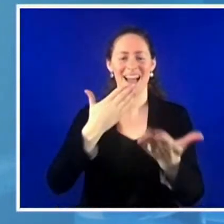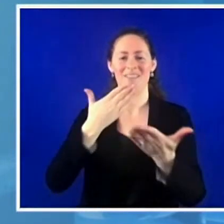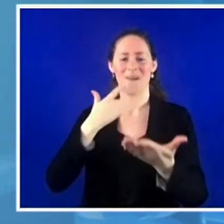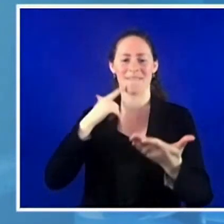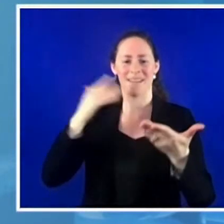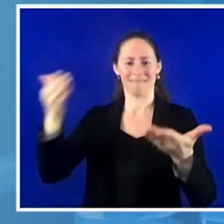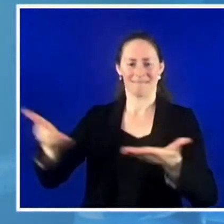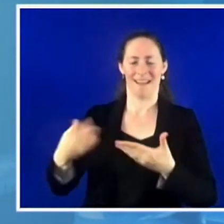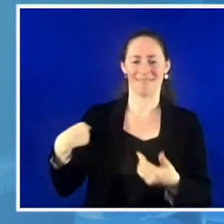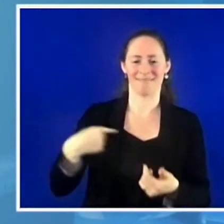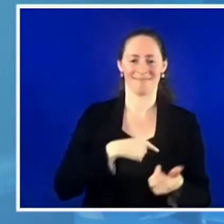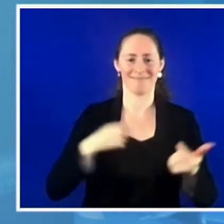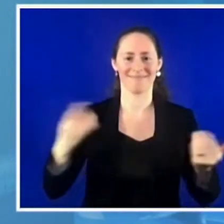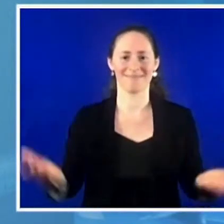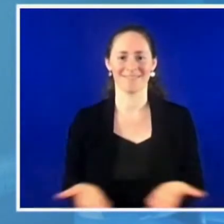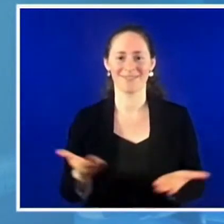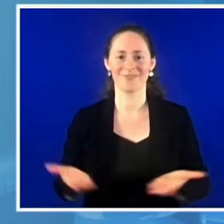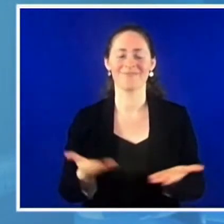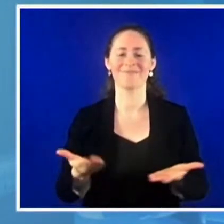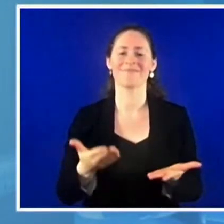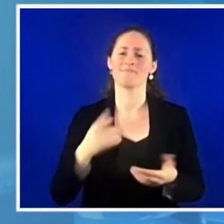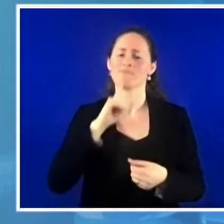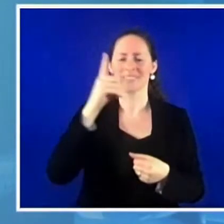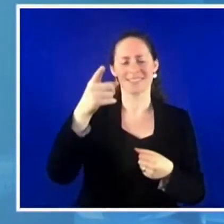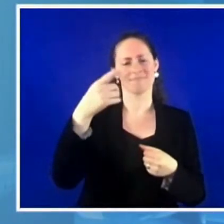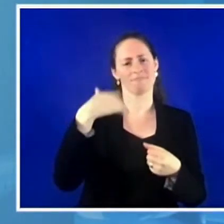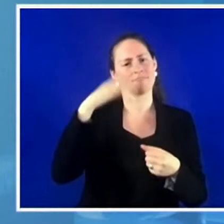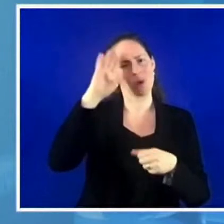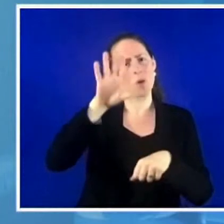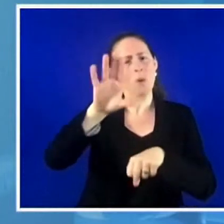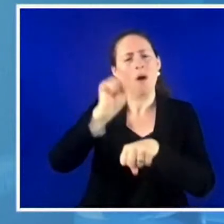your efforts throughout this pandemic.